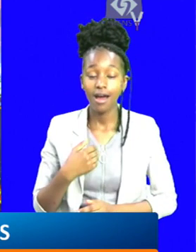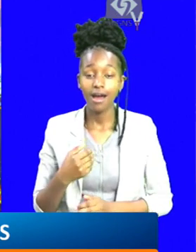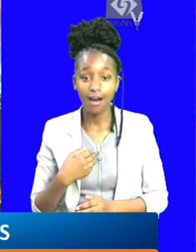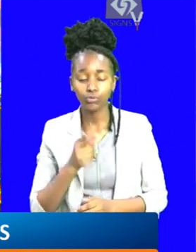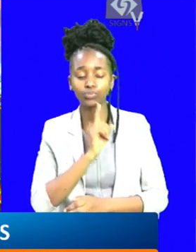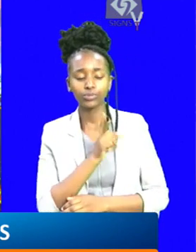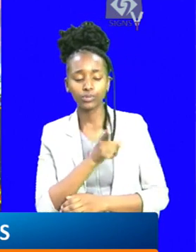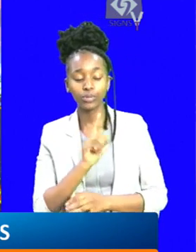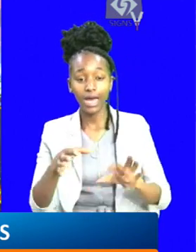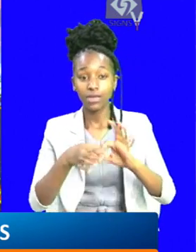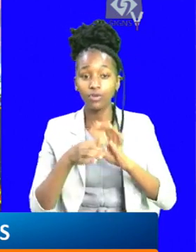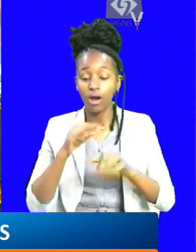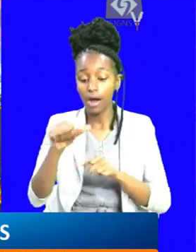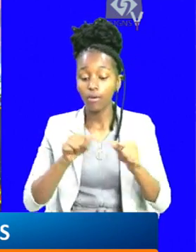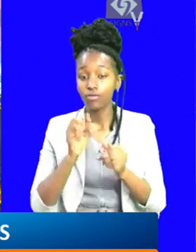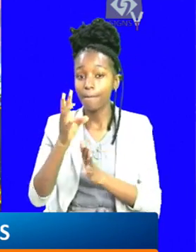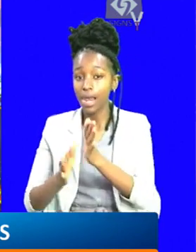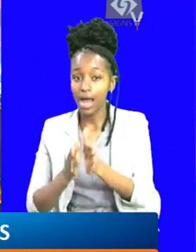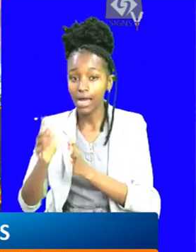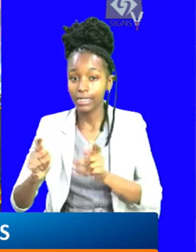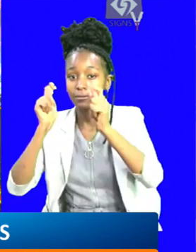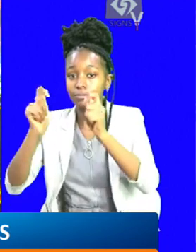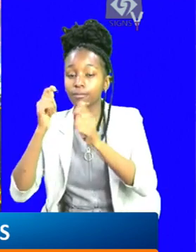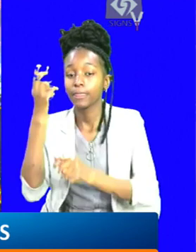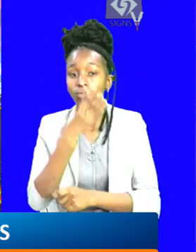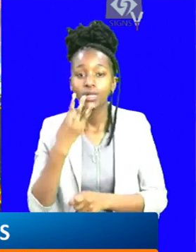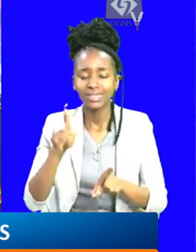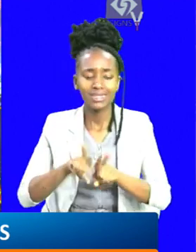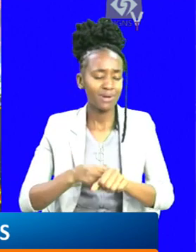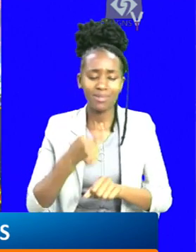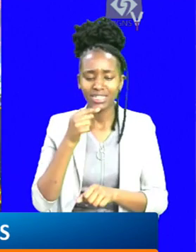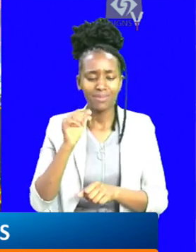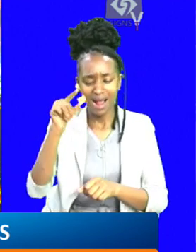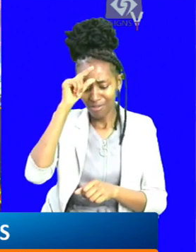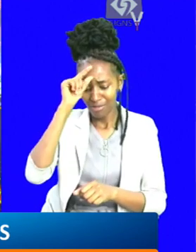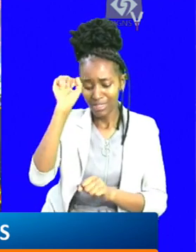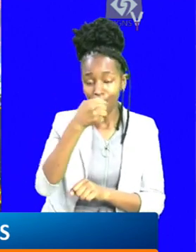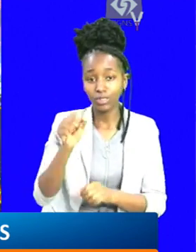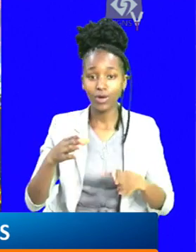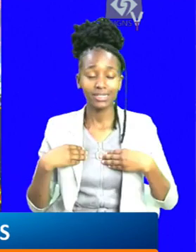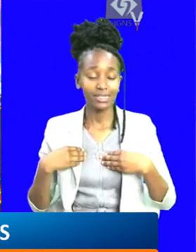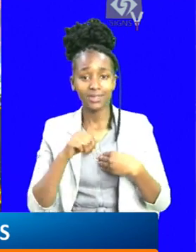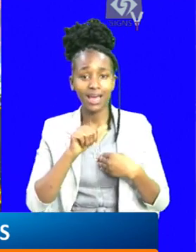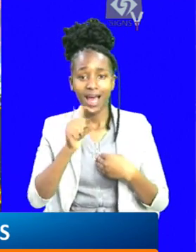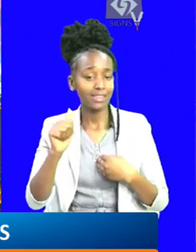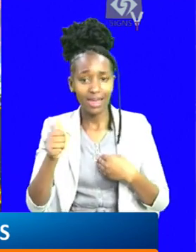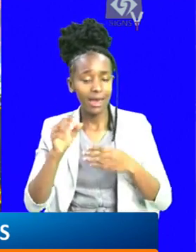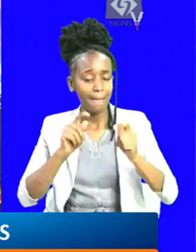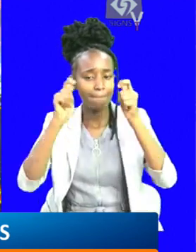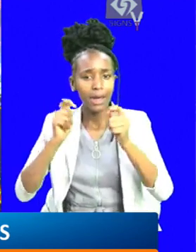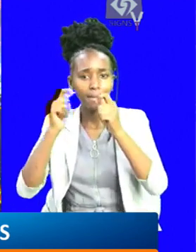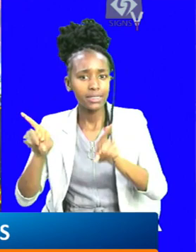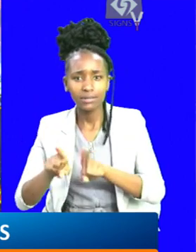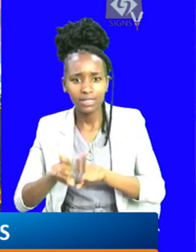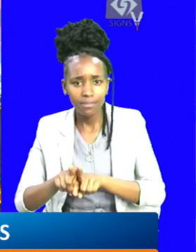One Kenya coalition over the planned demonstration set for Wednesday, reiterating that the government will not condone any form